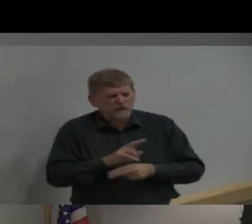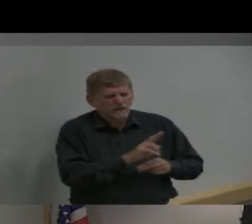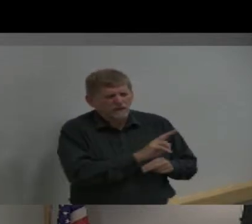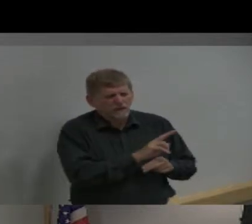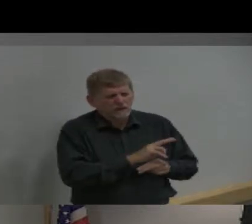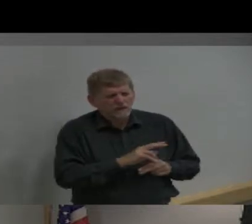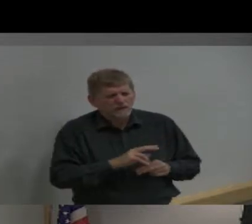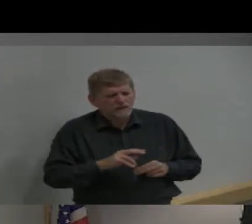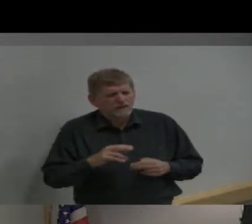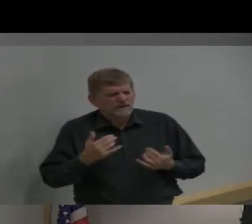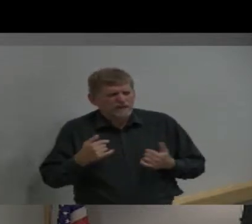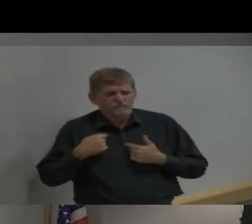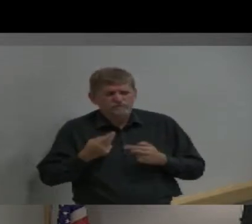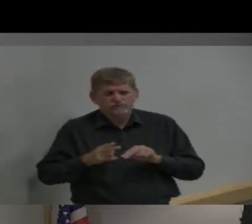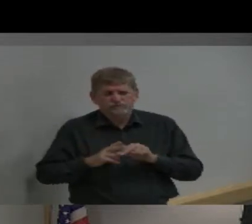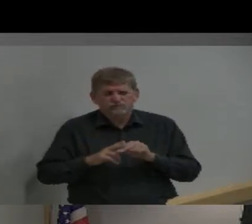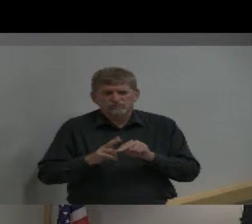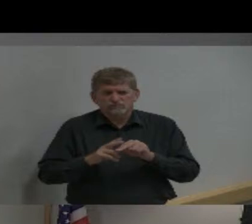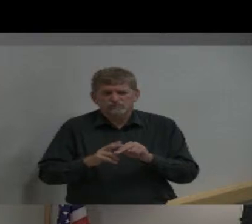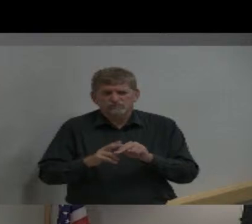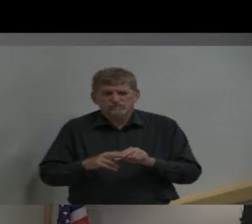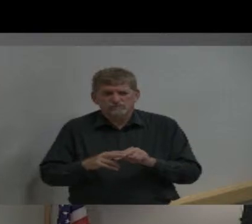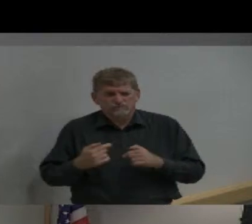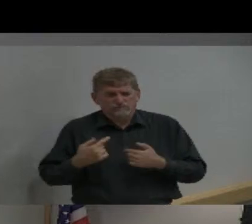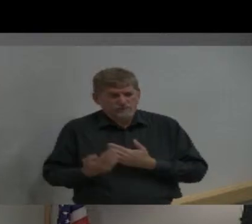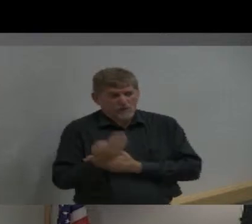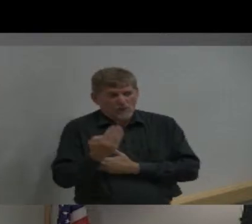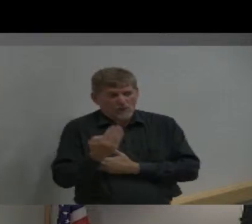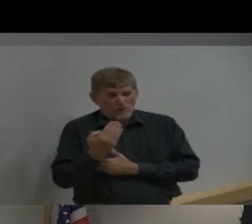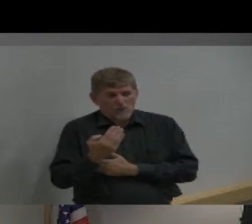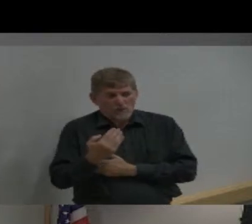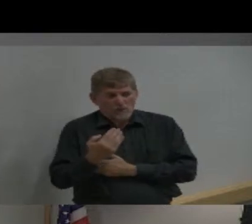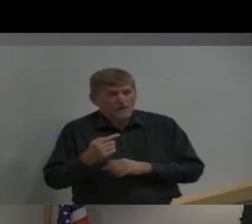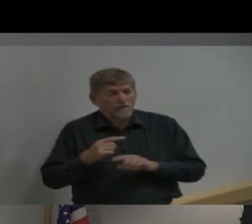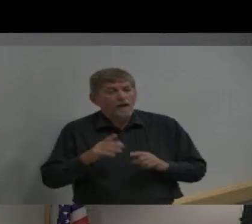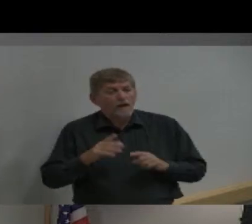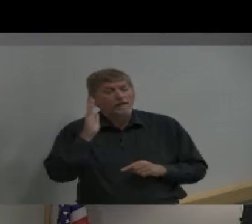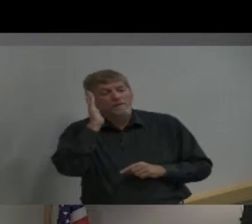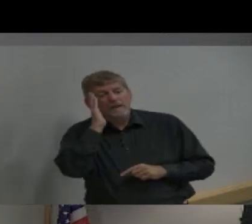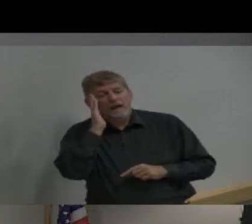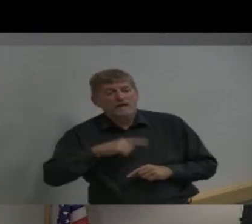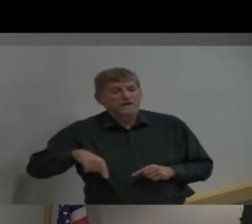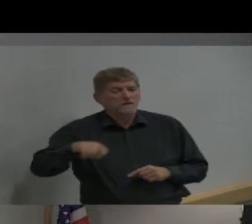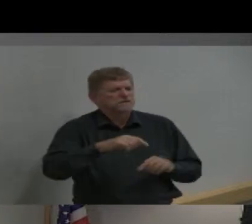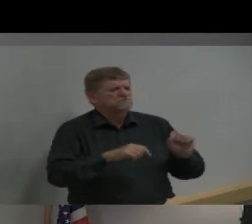Total number of adult beds at IU Health Arnett is around 150. So we have about